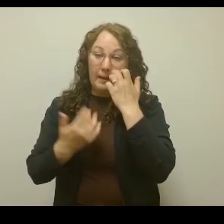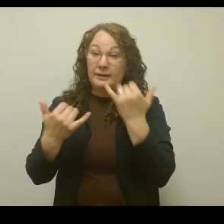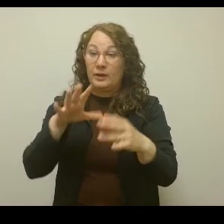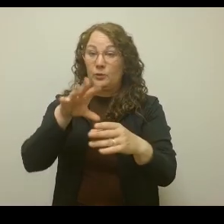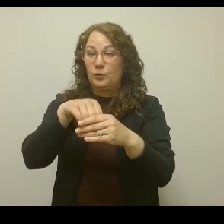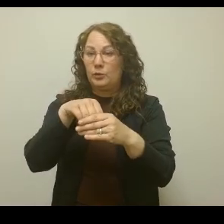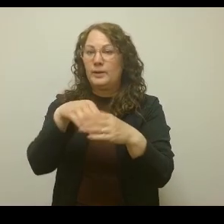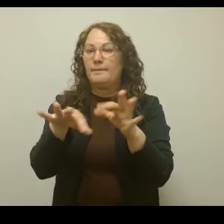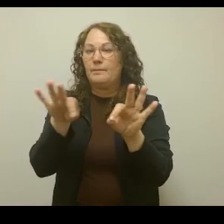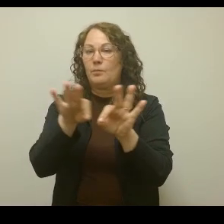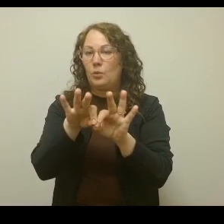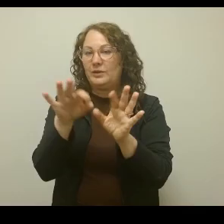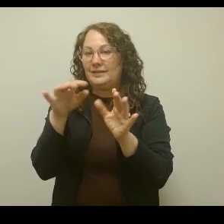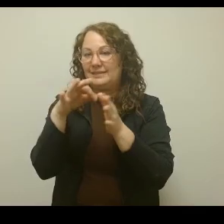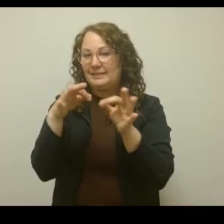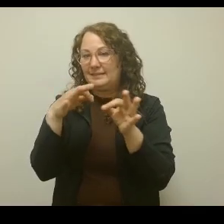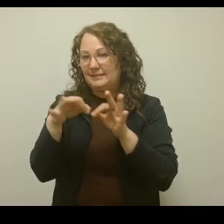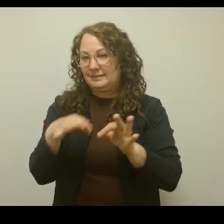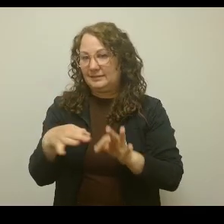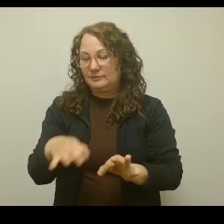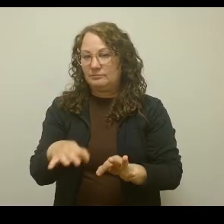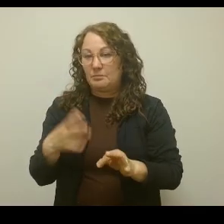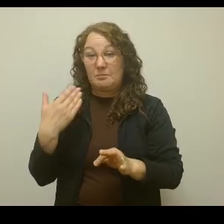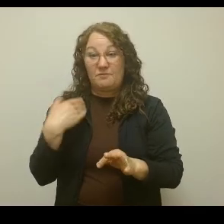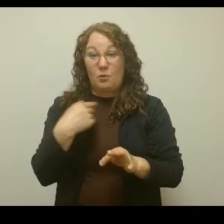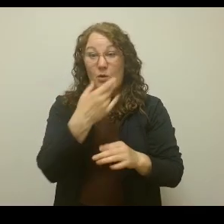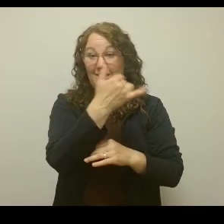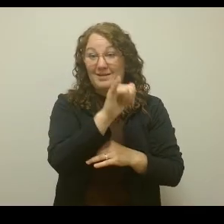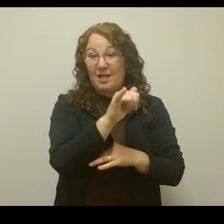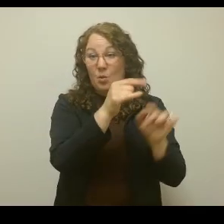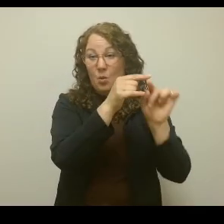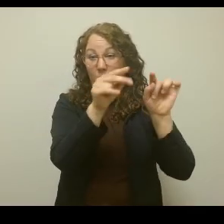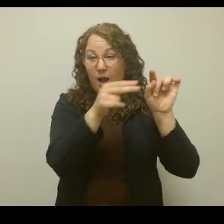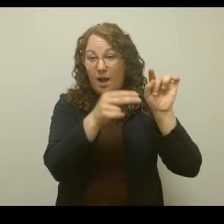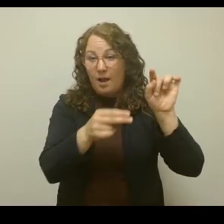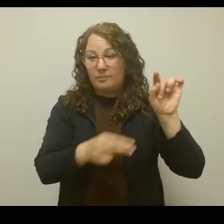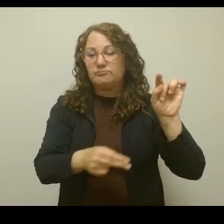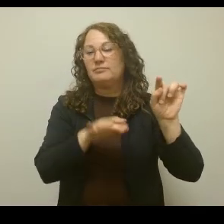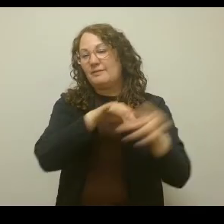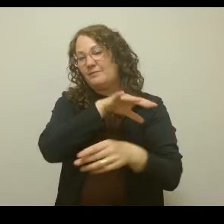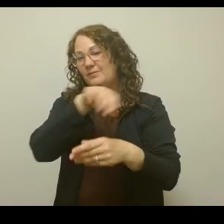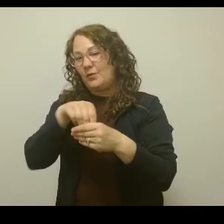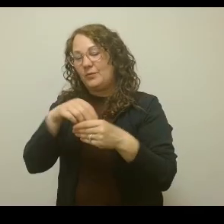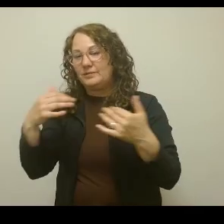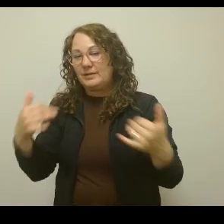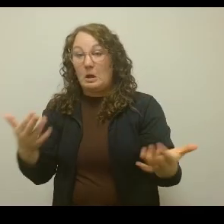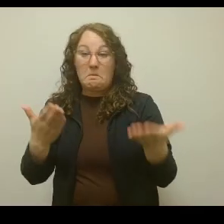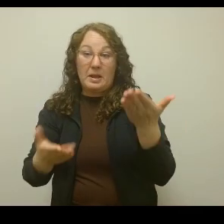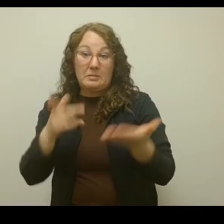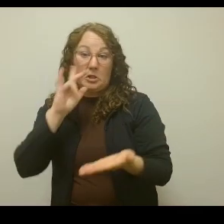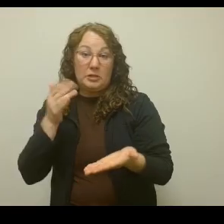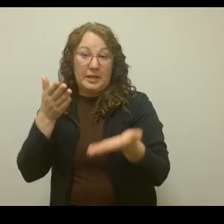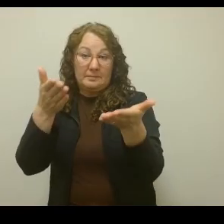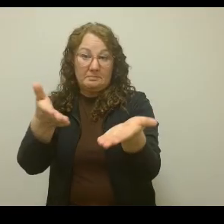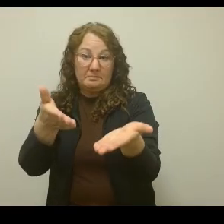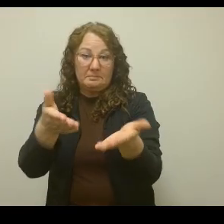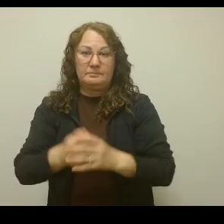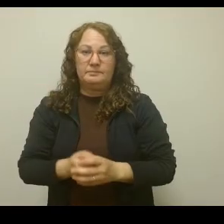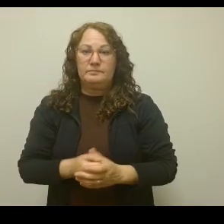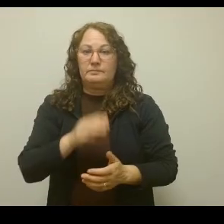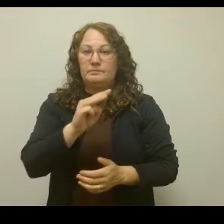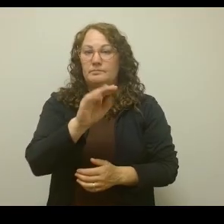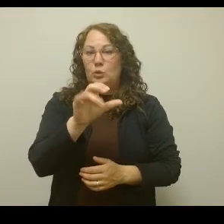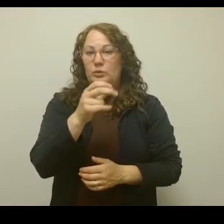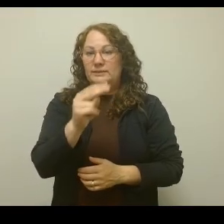those important details that we highlighted earlier. So it might sound something like this. McCrosen